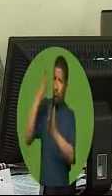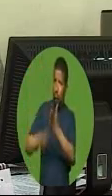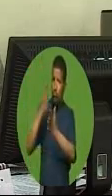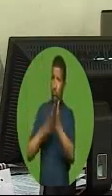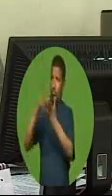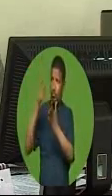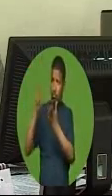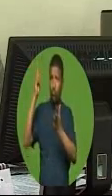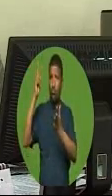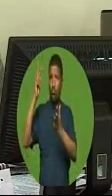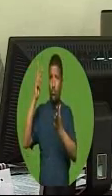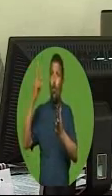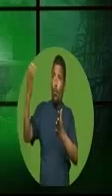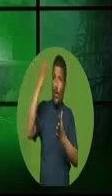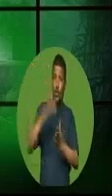tariff obligations.